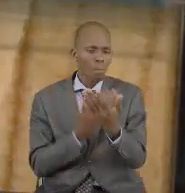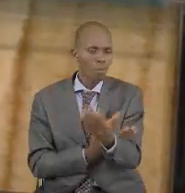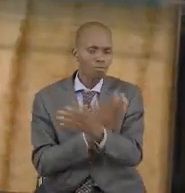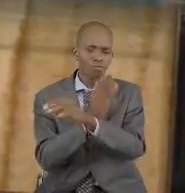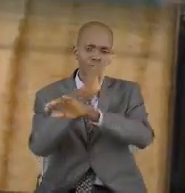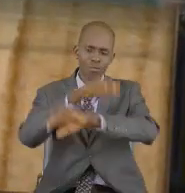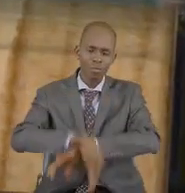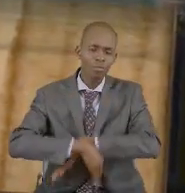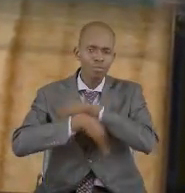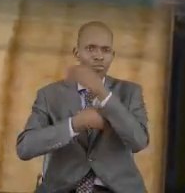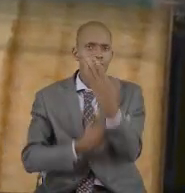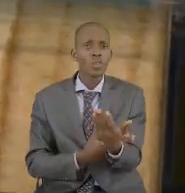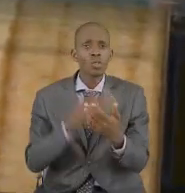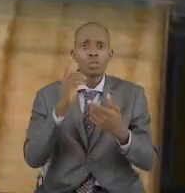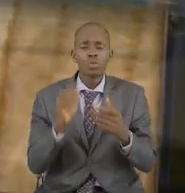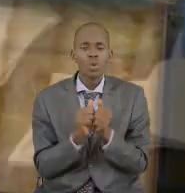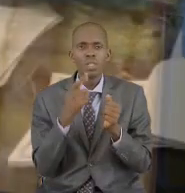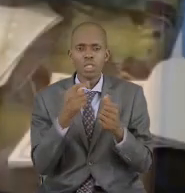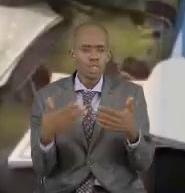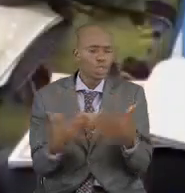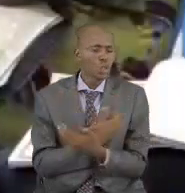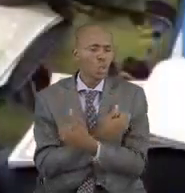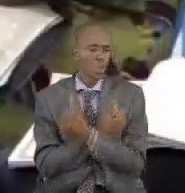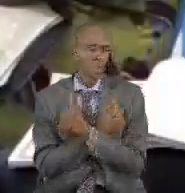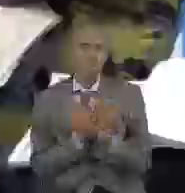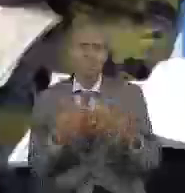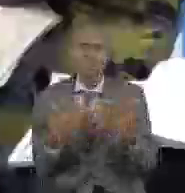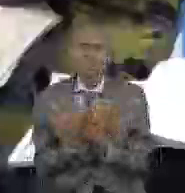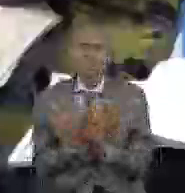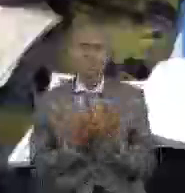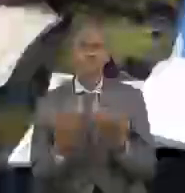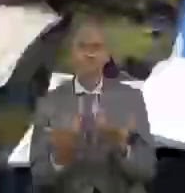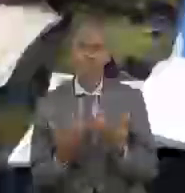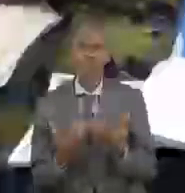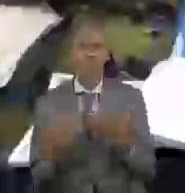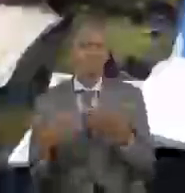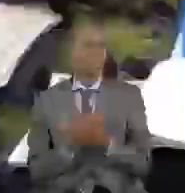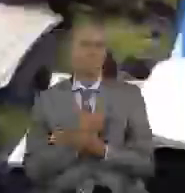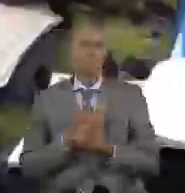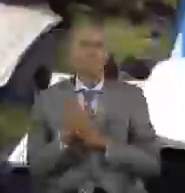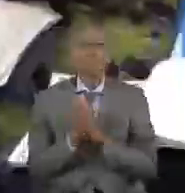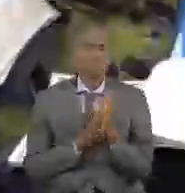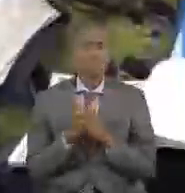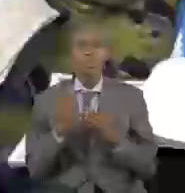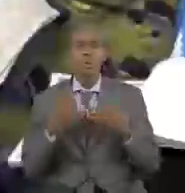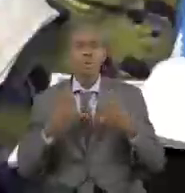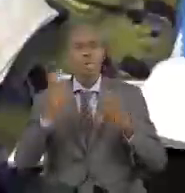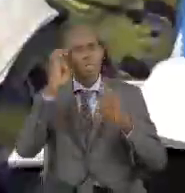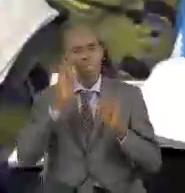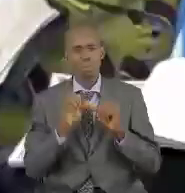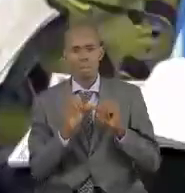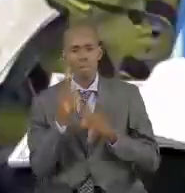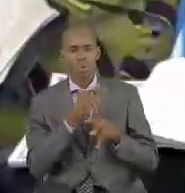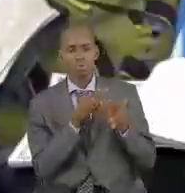new zeal, with the new love, and with the new commitment. The way he did it, he said, if this man continues like